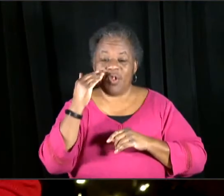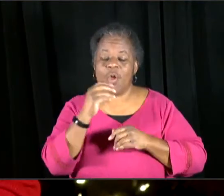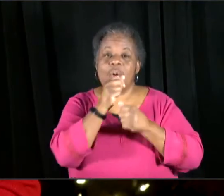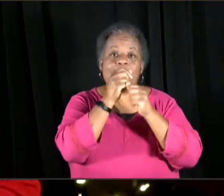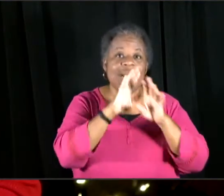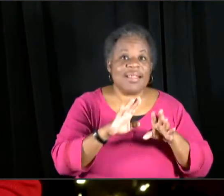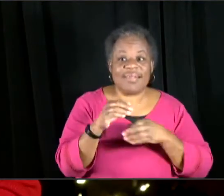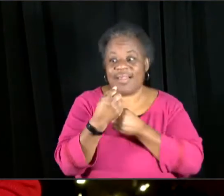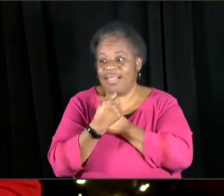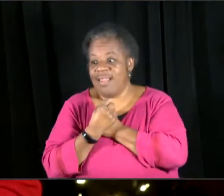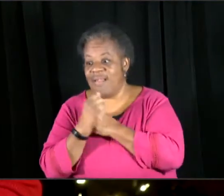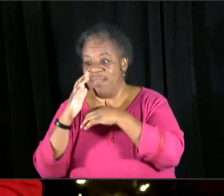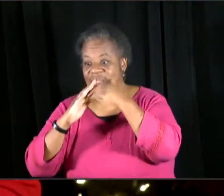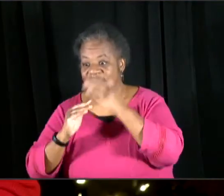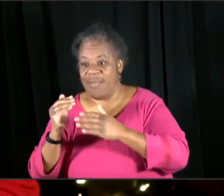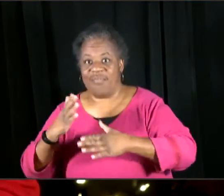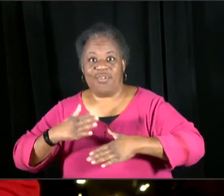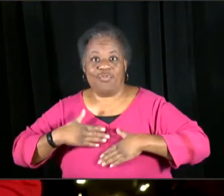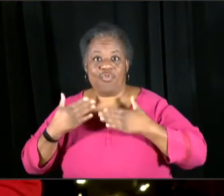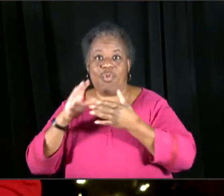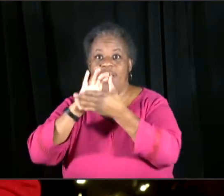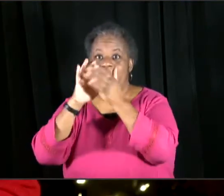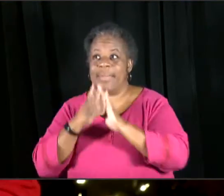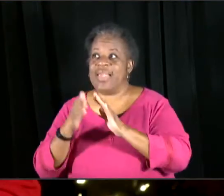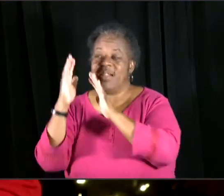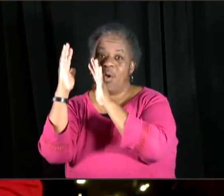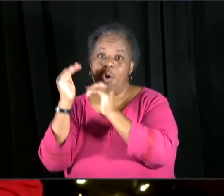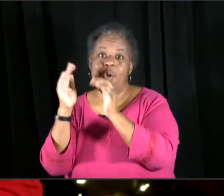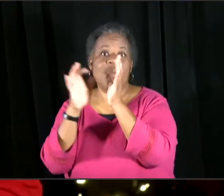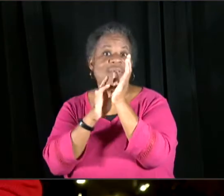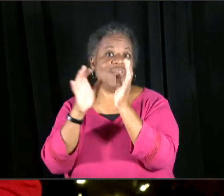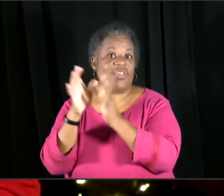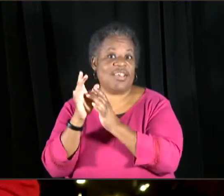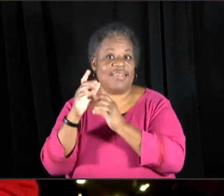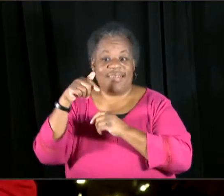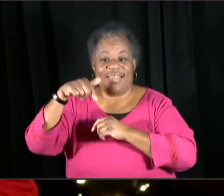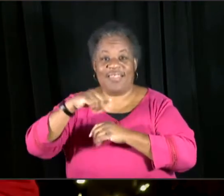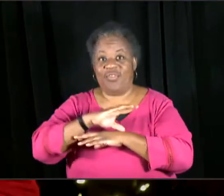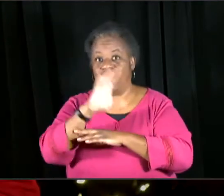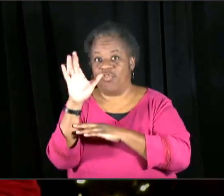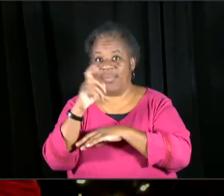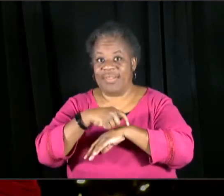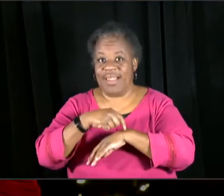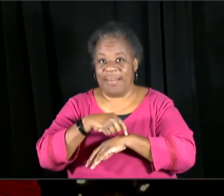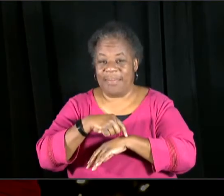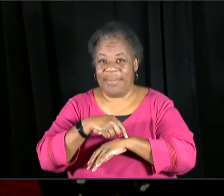comfort, joy, peace, and hope of Jesus this Christmas time.